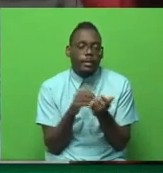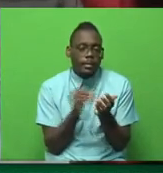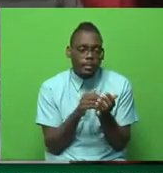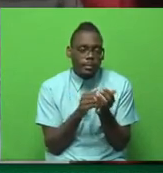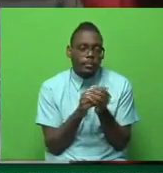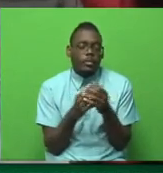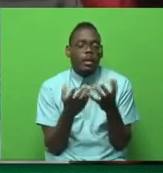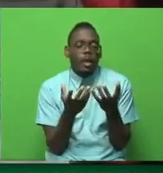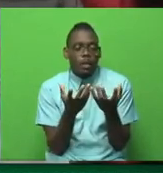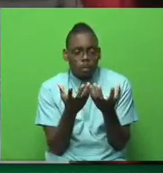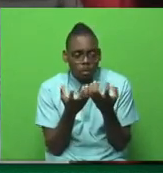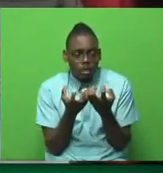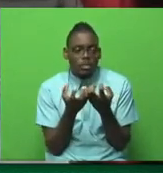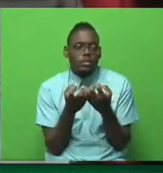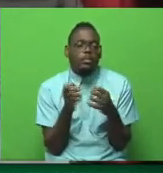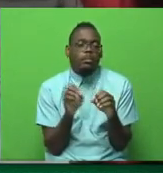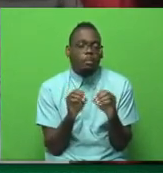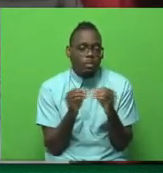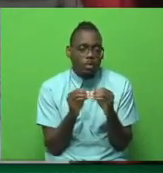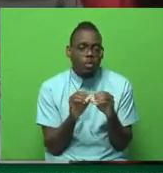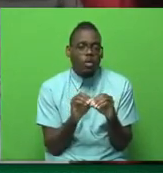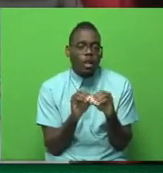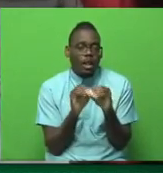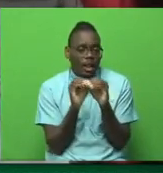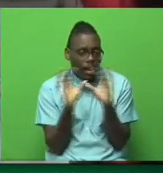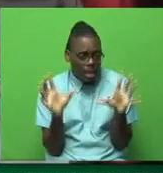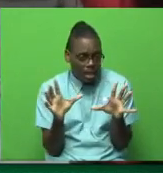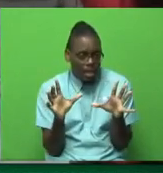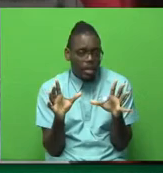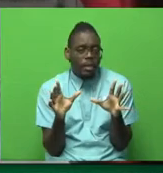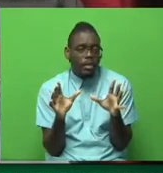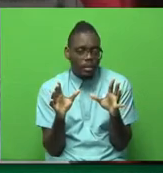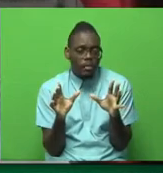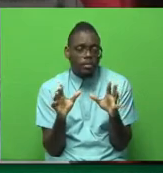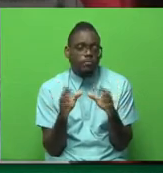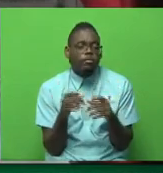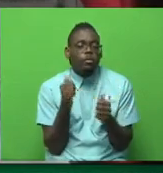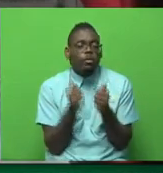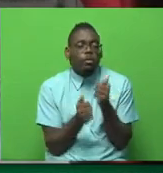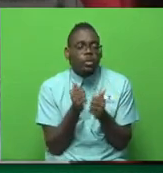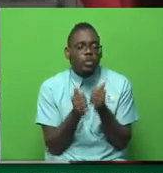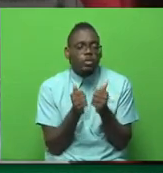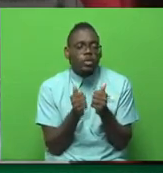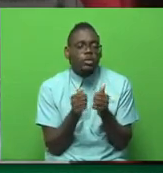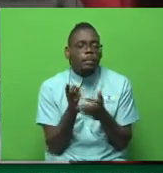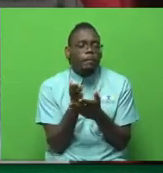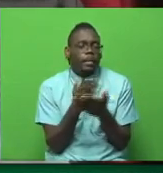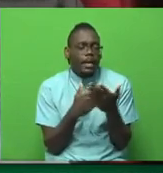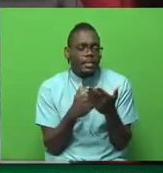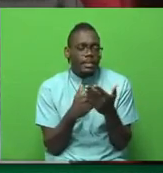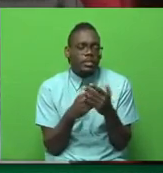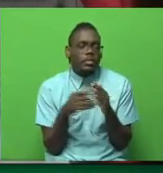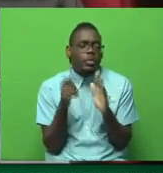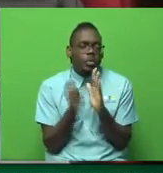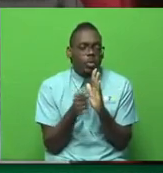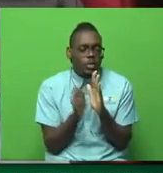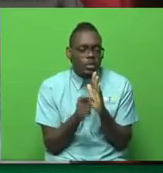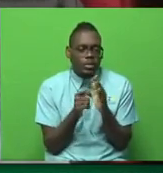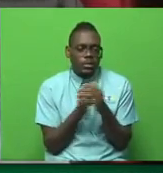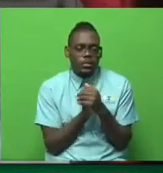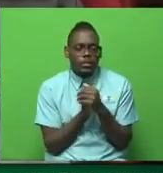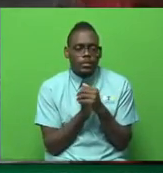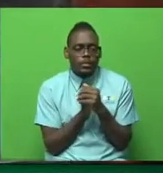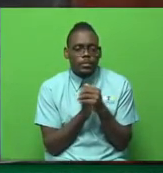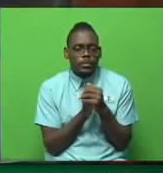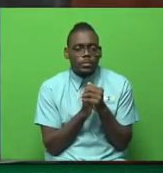from the chair with regards to what aspect of subject say what aspect you're talking about he said colleagues Wes just let me know please